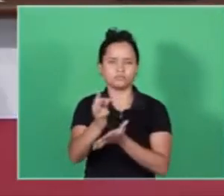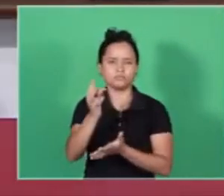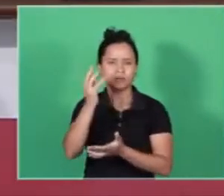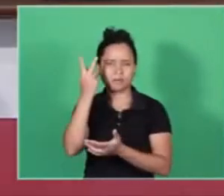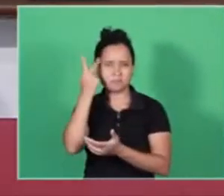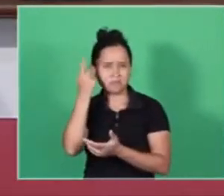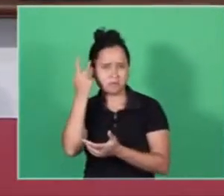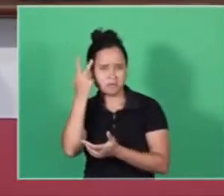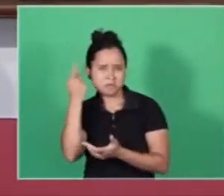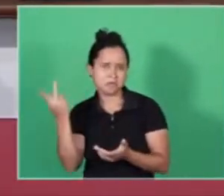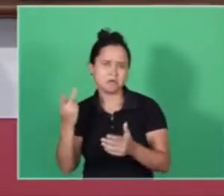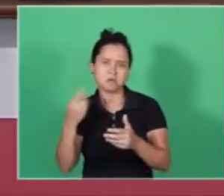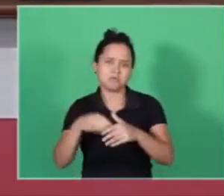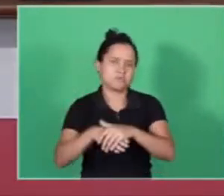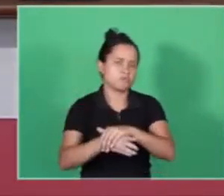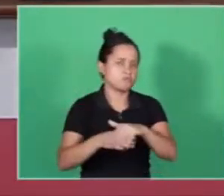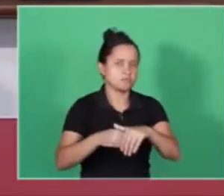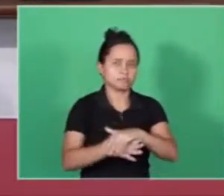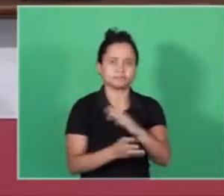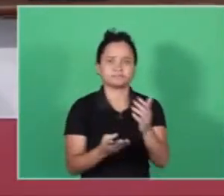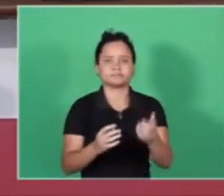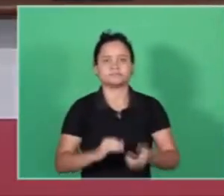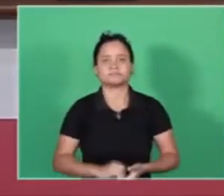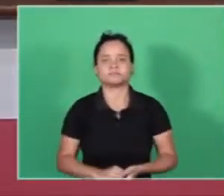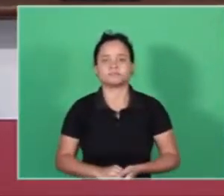here. In